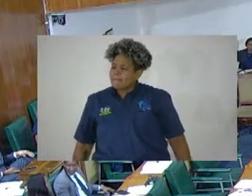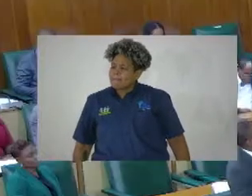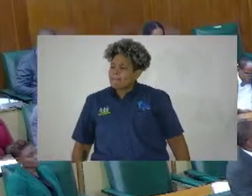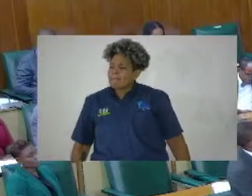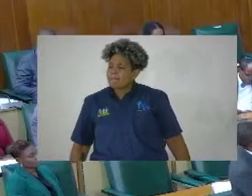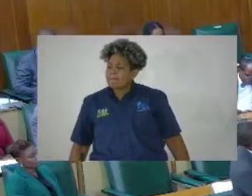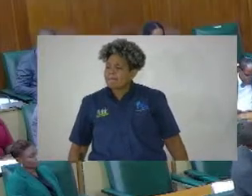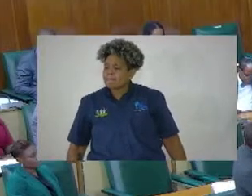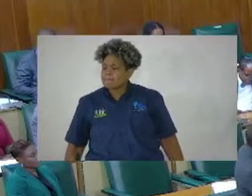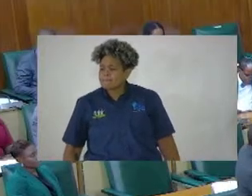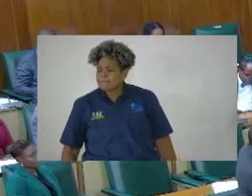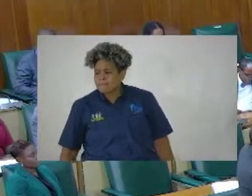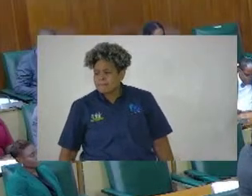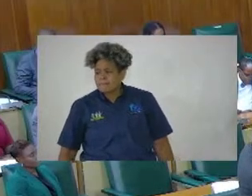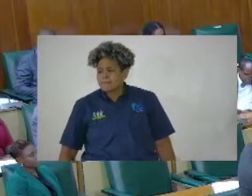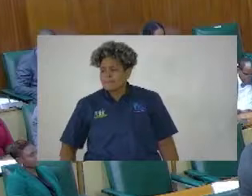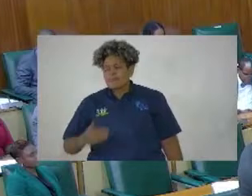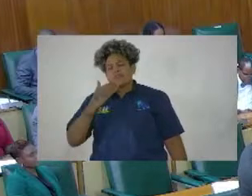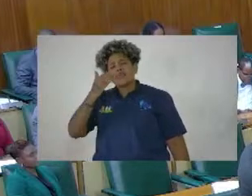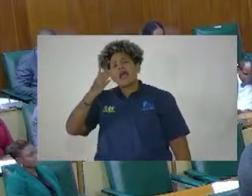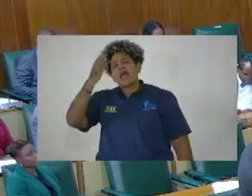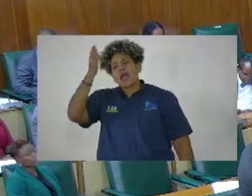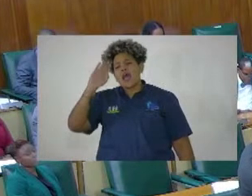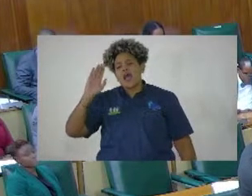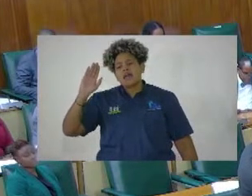Mr. Speaker, thank God